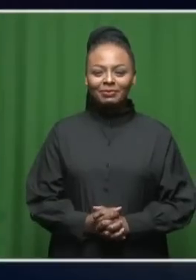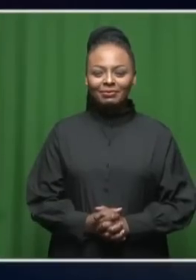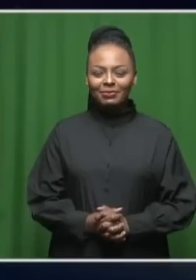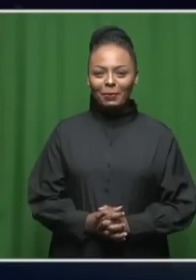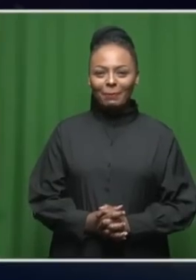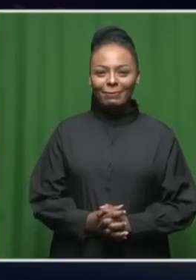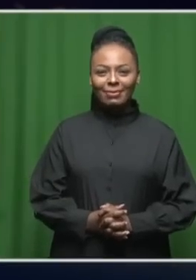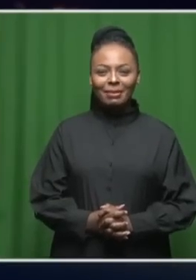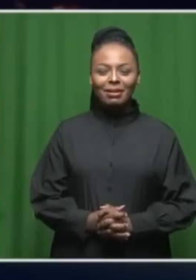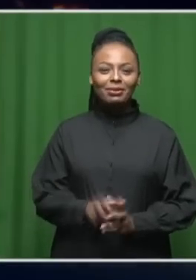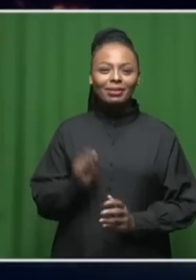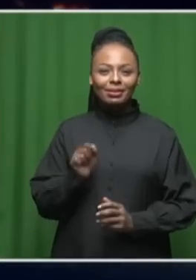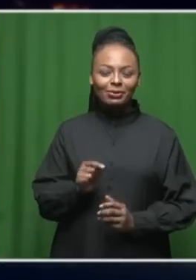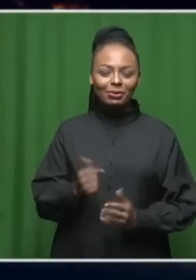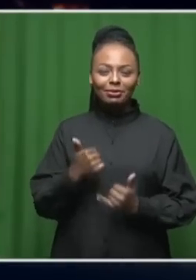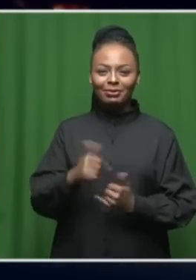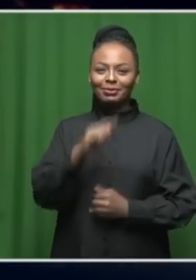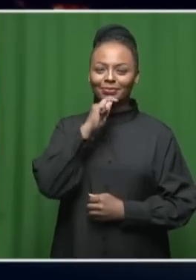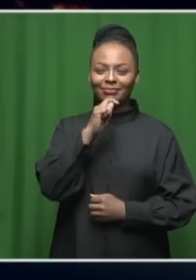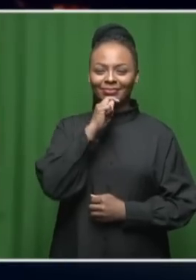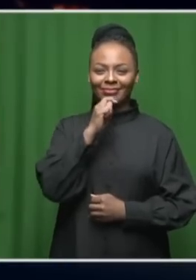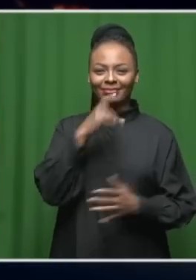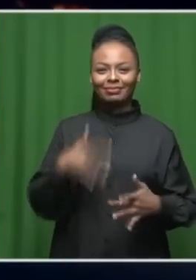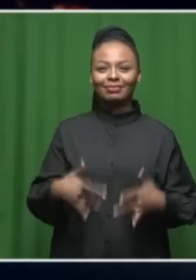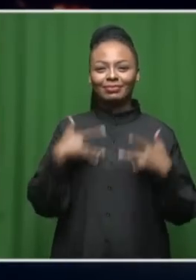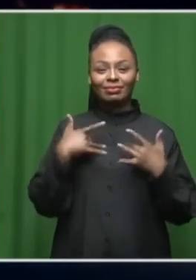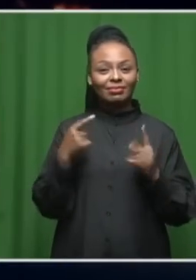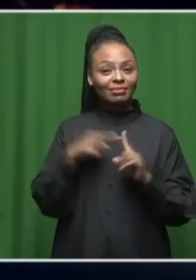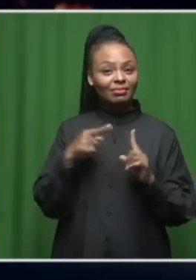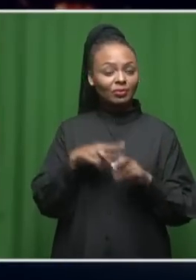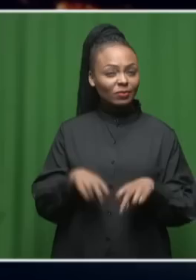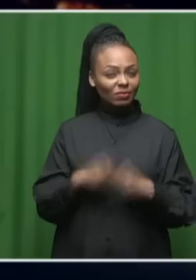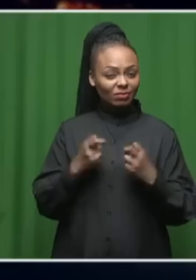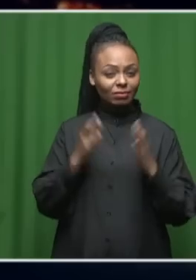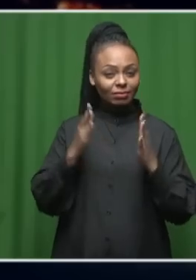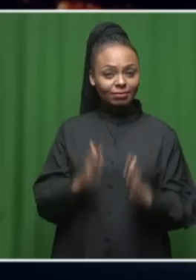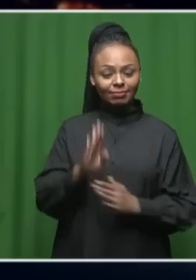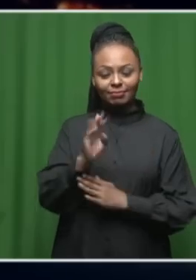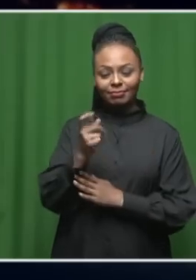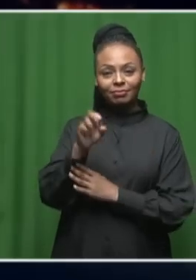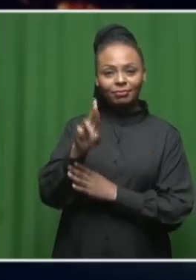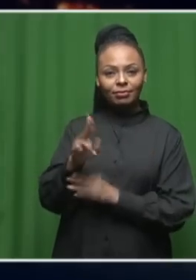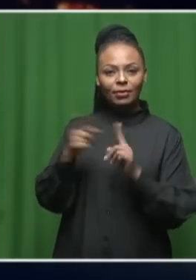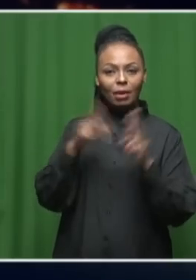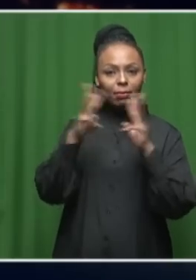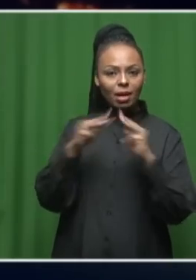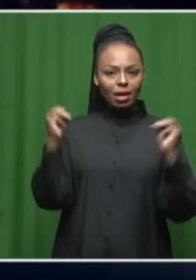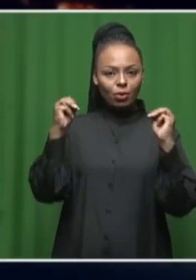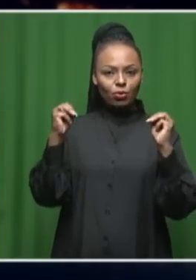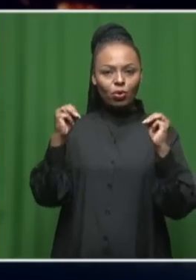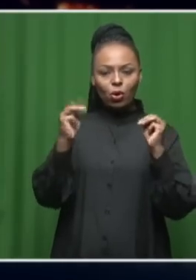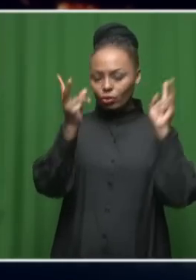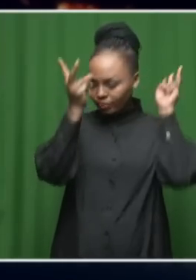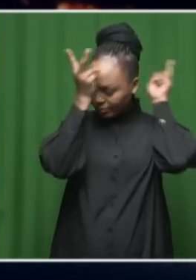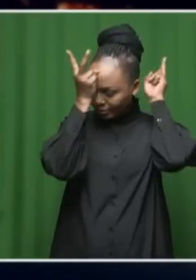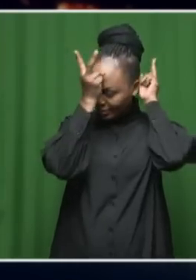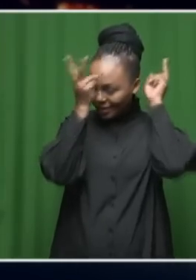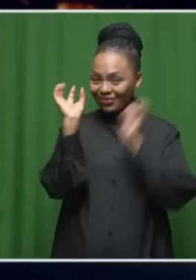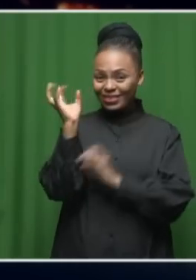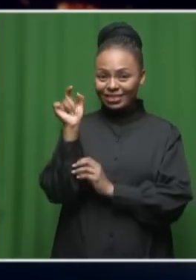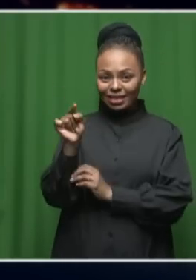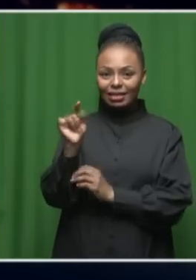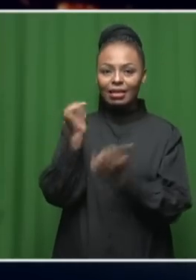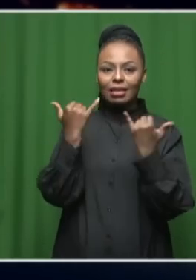Well, thank you so much for being with Morning Live. The escape of rapist and murderer Thabo Bester from the Mangaung Correctional Centre in the Free State has